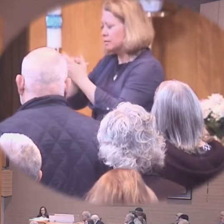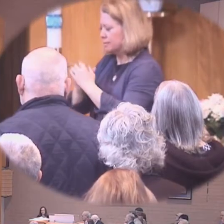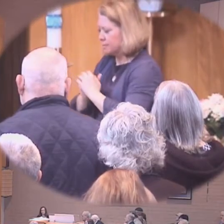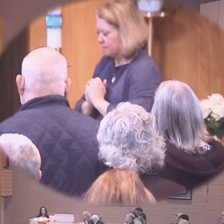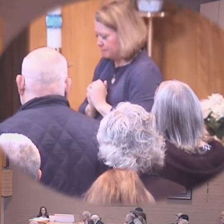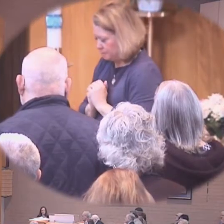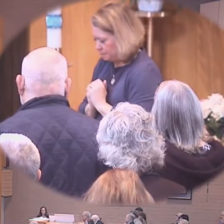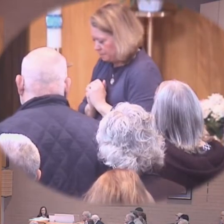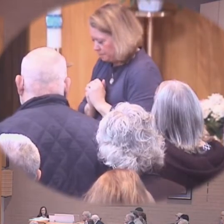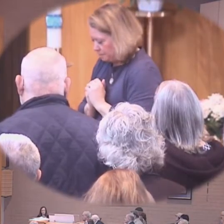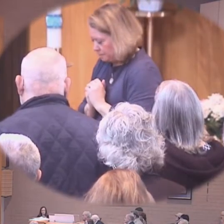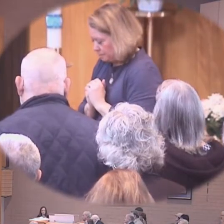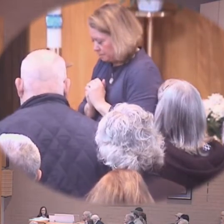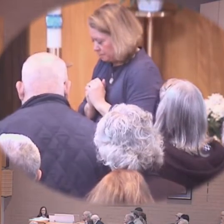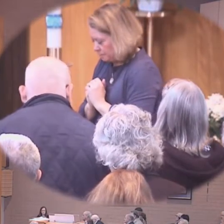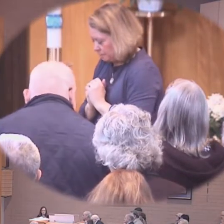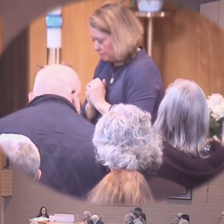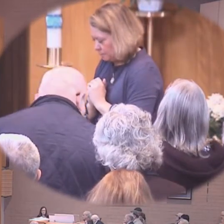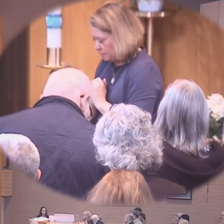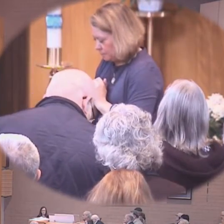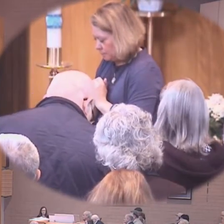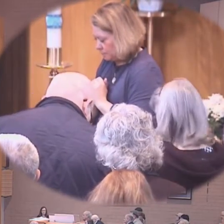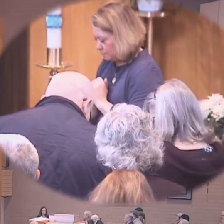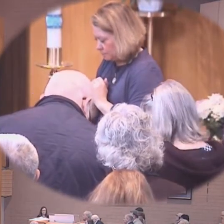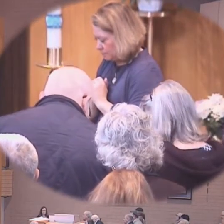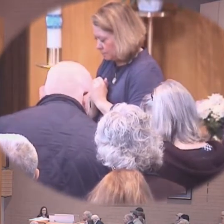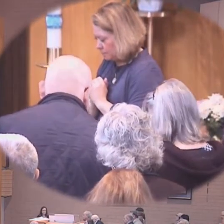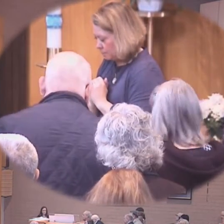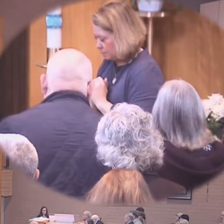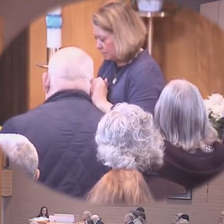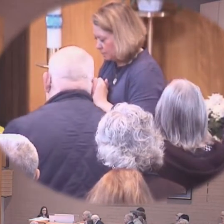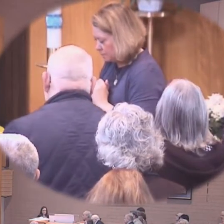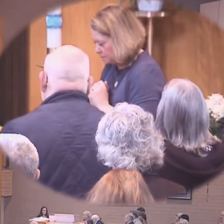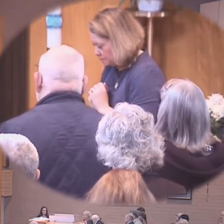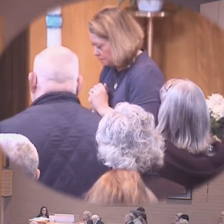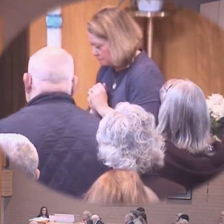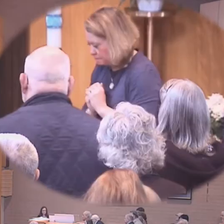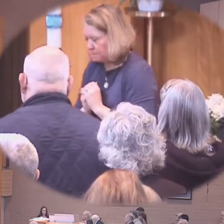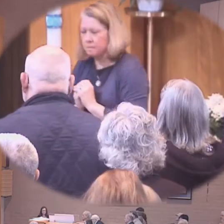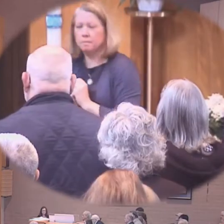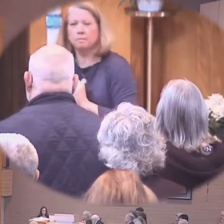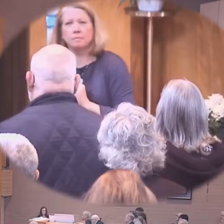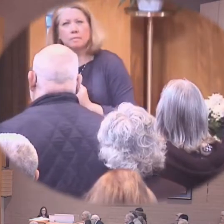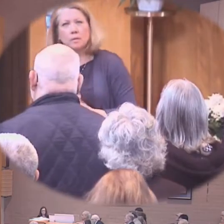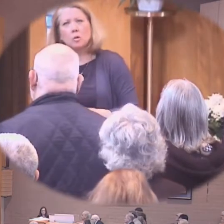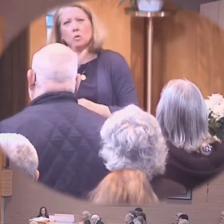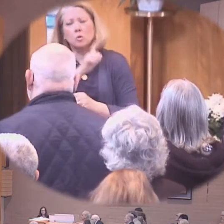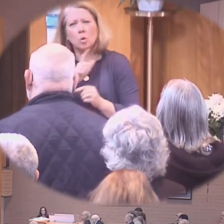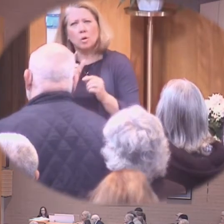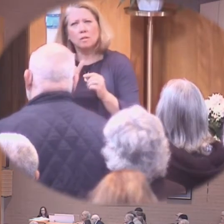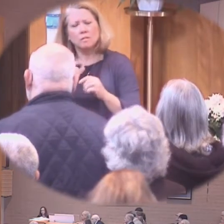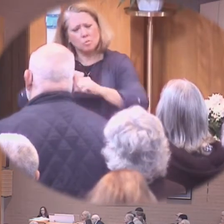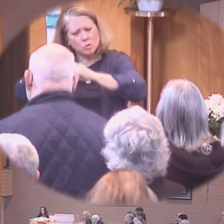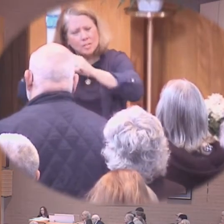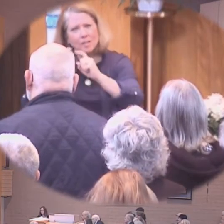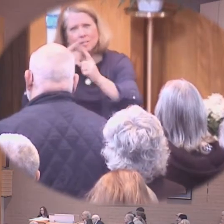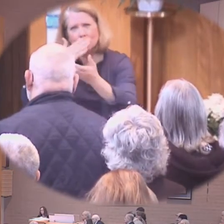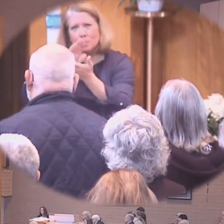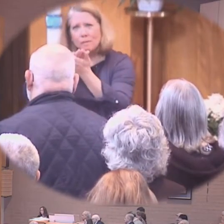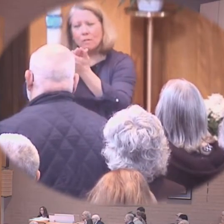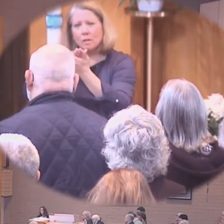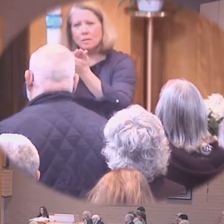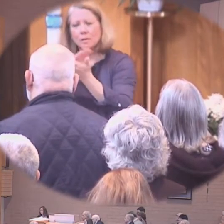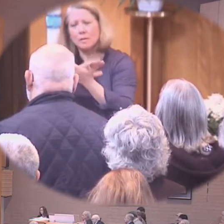us. And lead us not into temptation, but deliver us from evil. Deliver us, Lord, we pray, from every